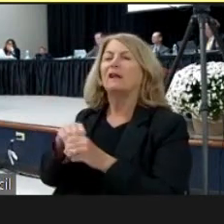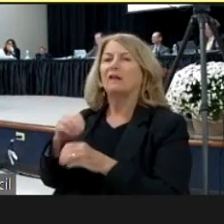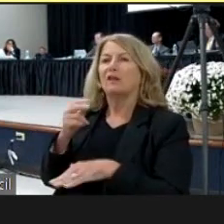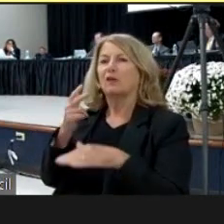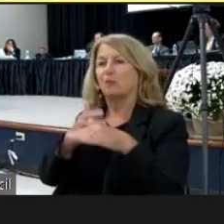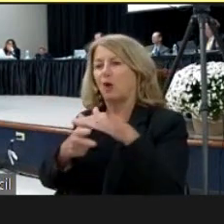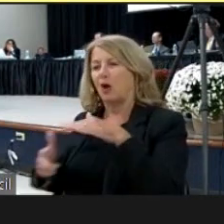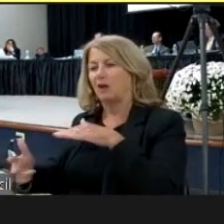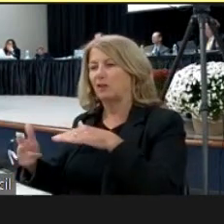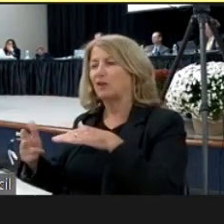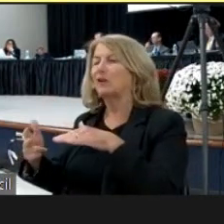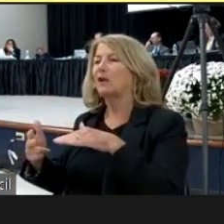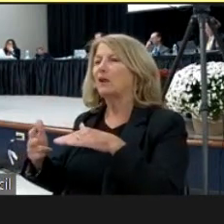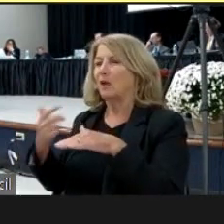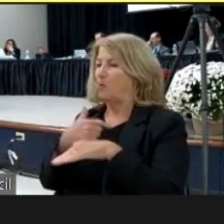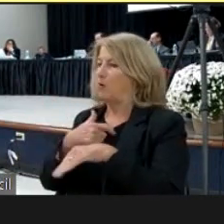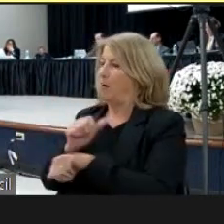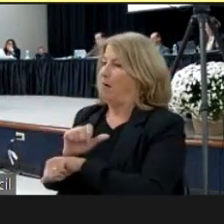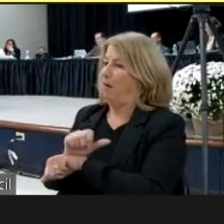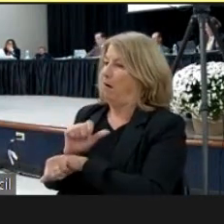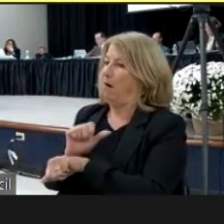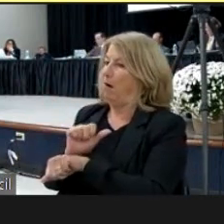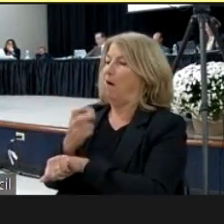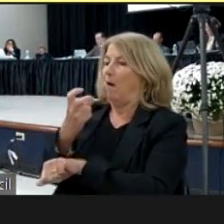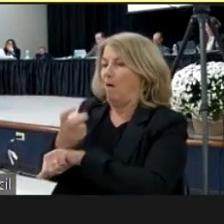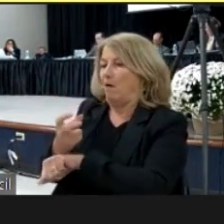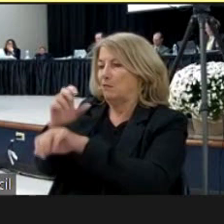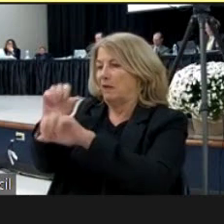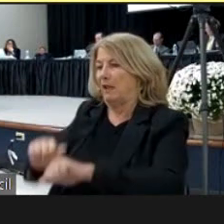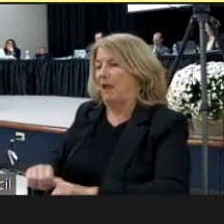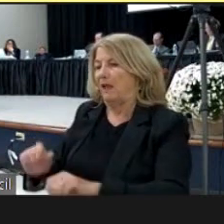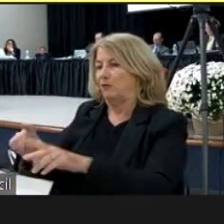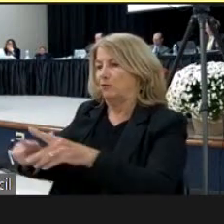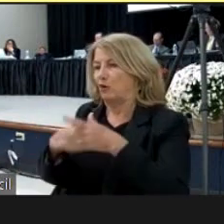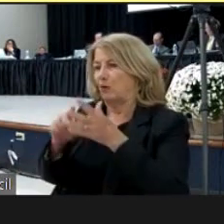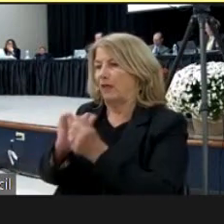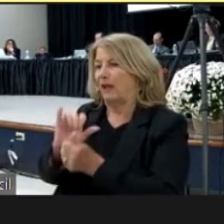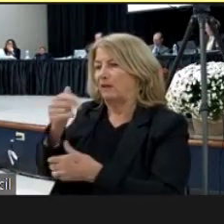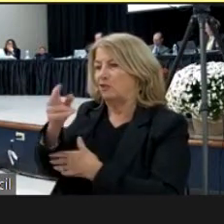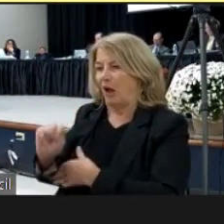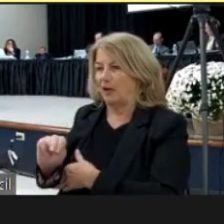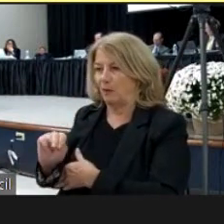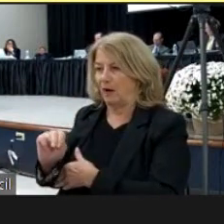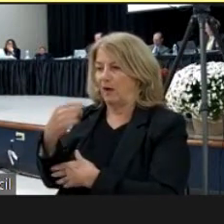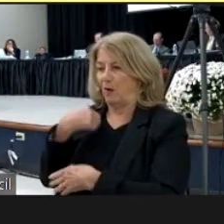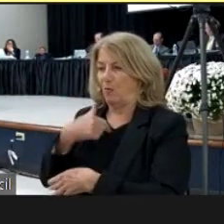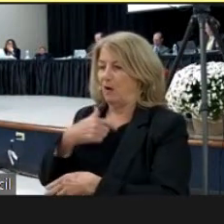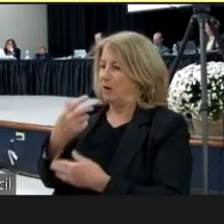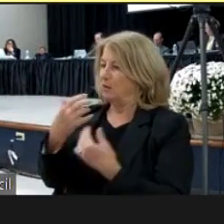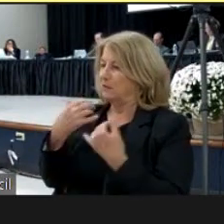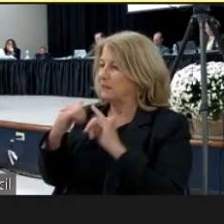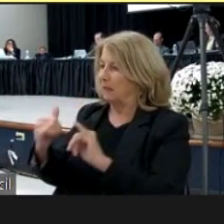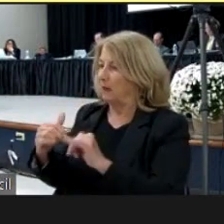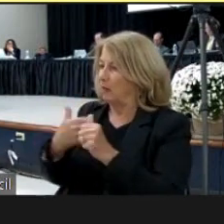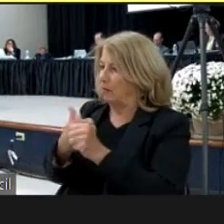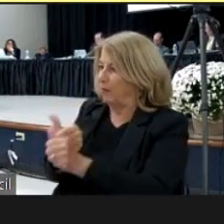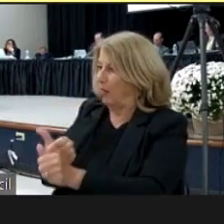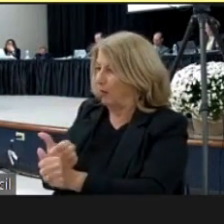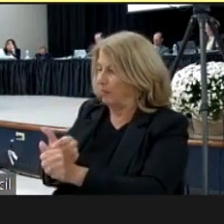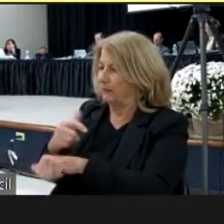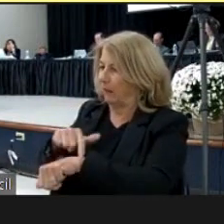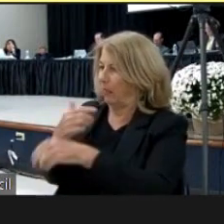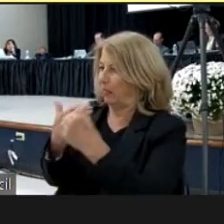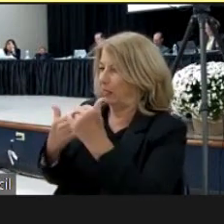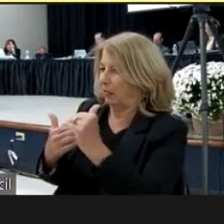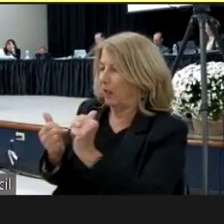still working as hard as we can to get that started in January. So we're still on track in that regard.